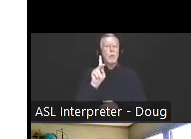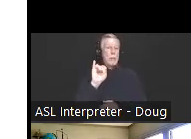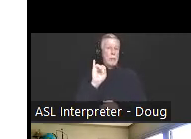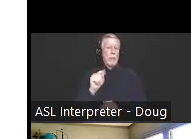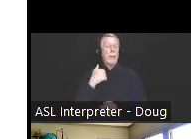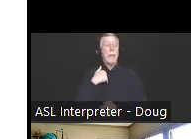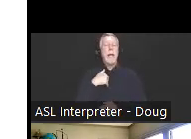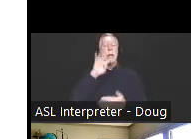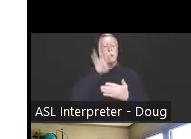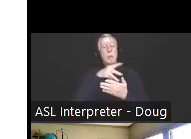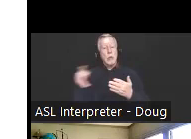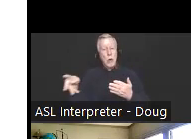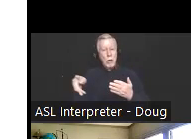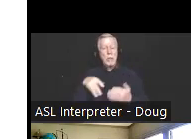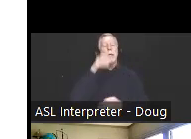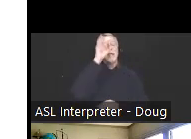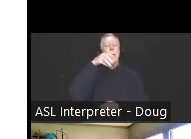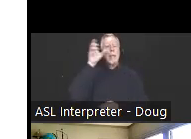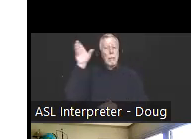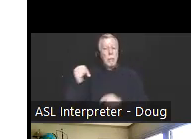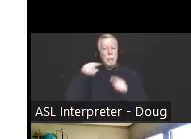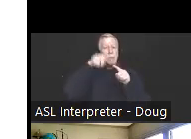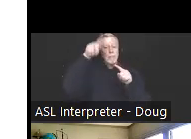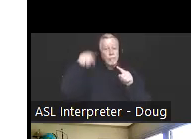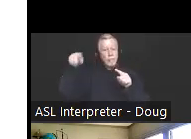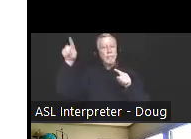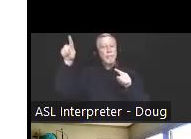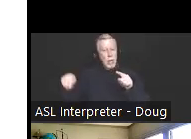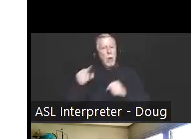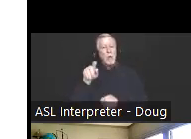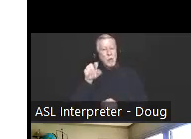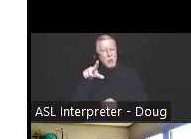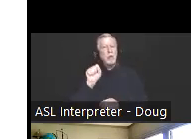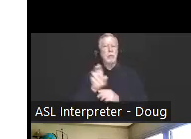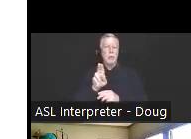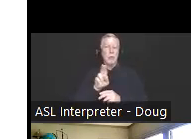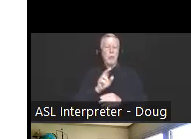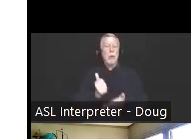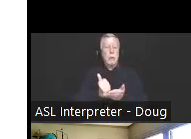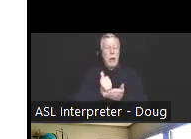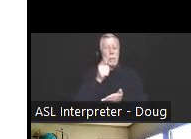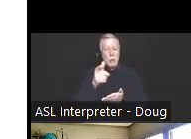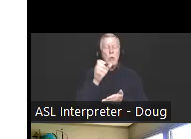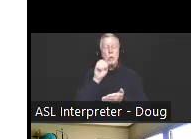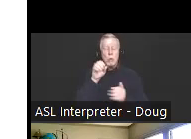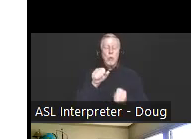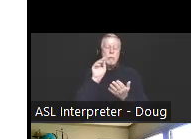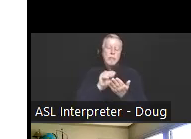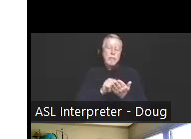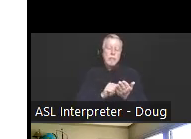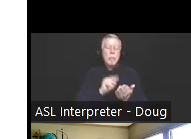and tables and tools for you to kind of work through and jot down notes and so forth. And as he